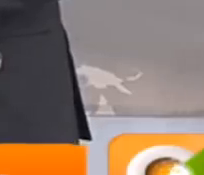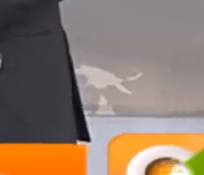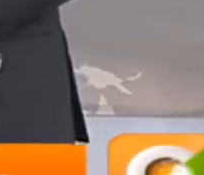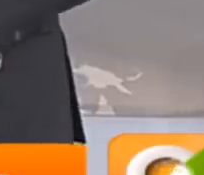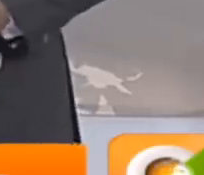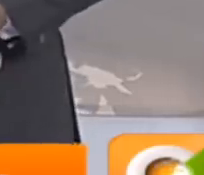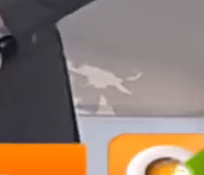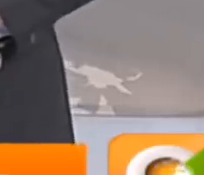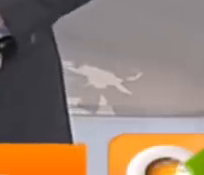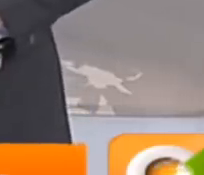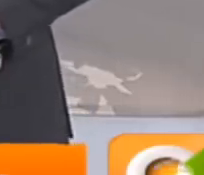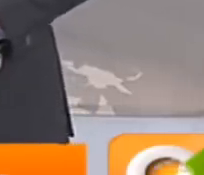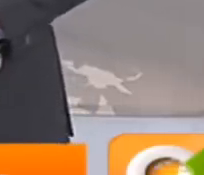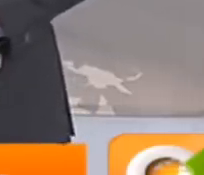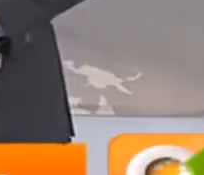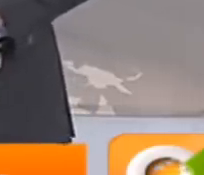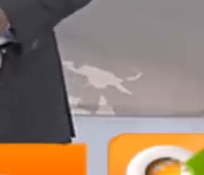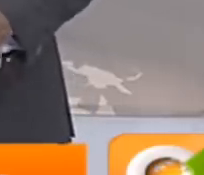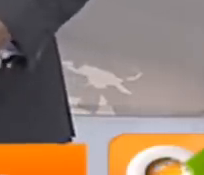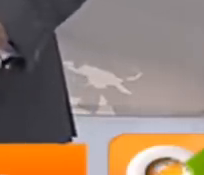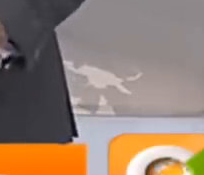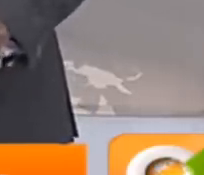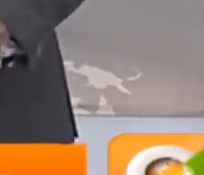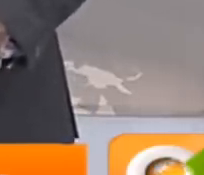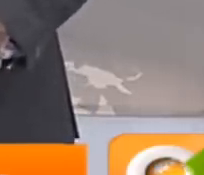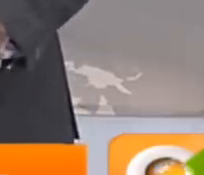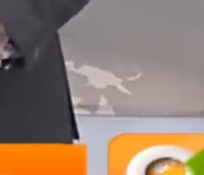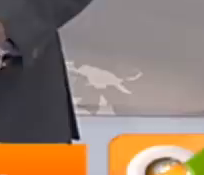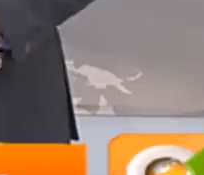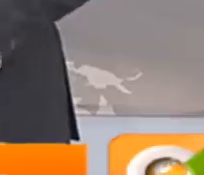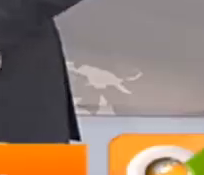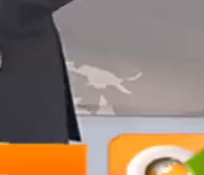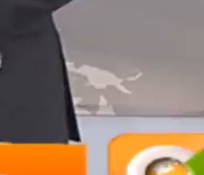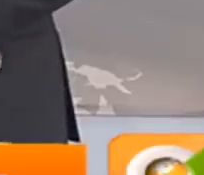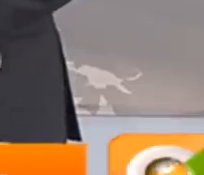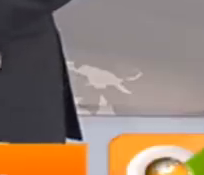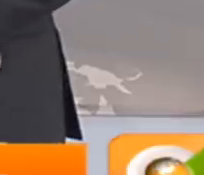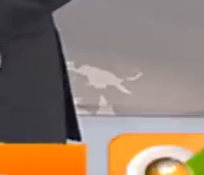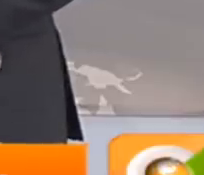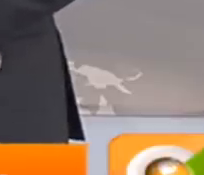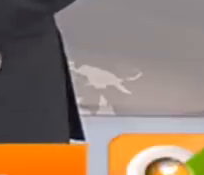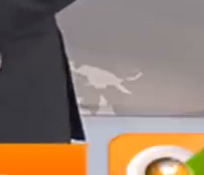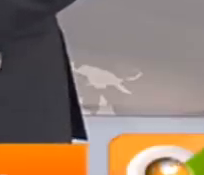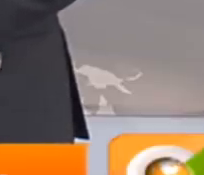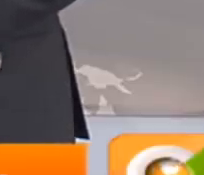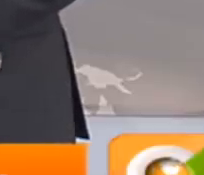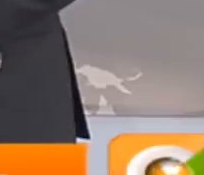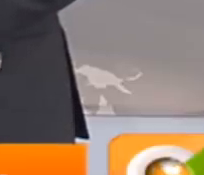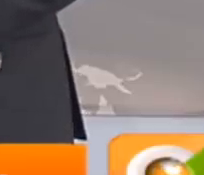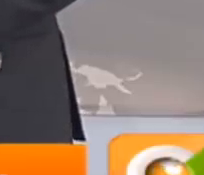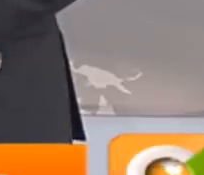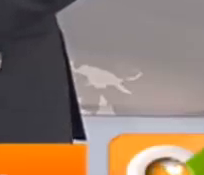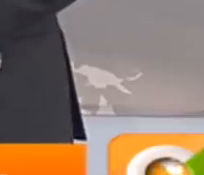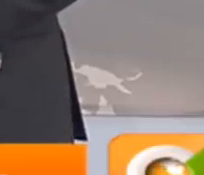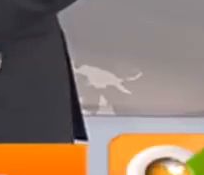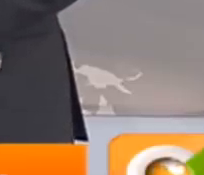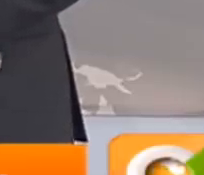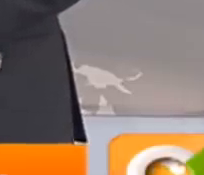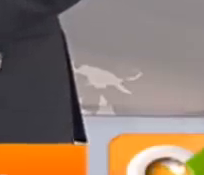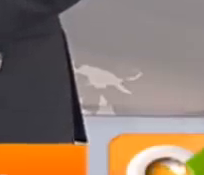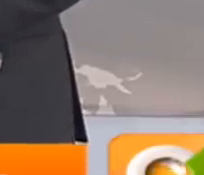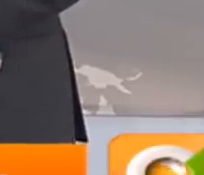counterproductive because even if we were to assume that he has good basis for doing it, not following the law, he